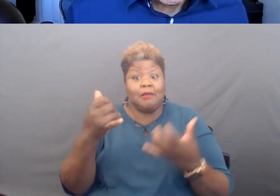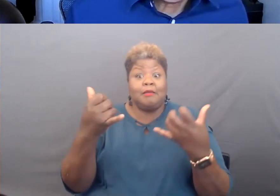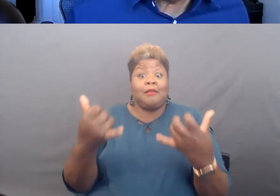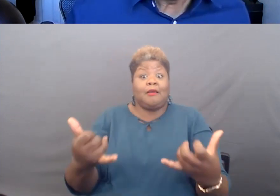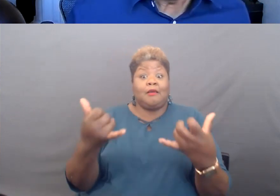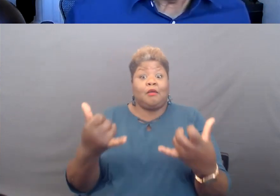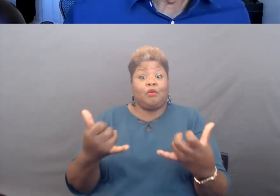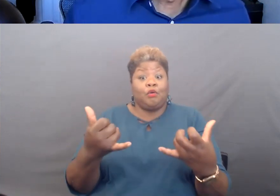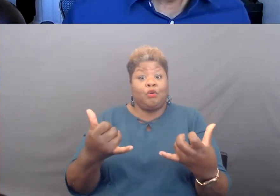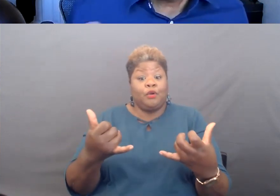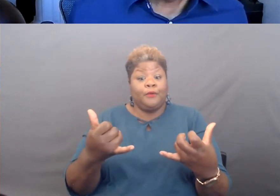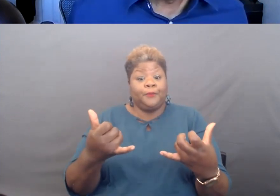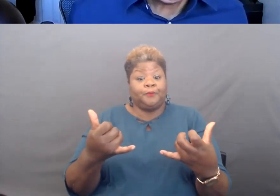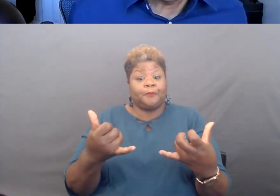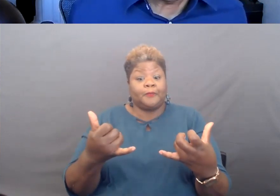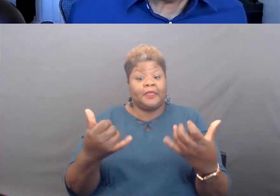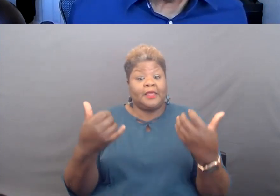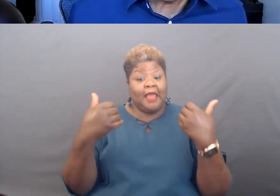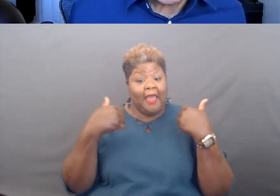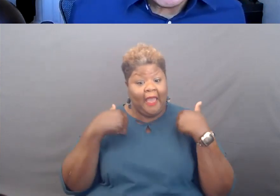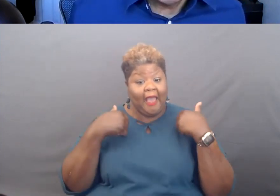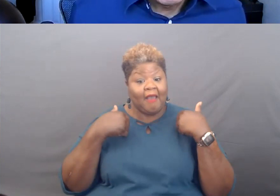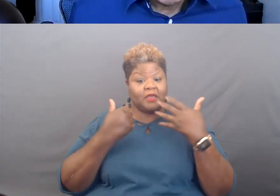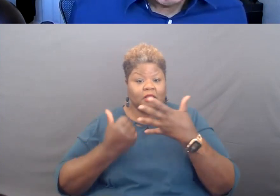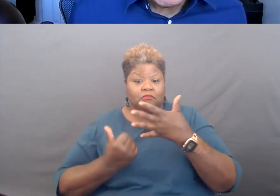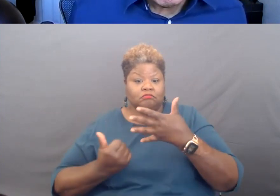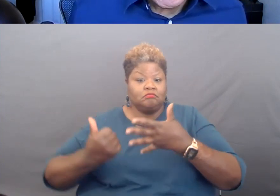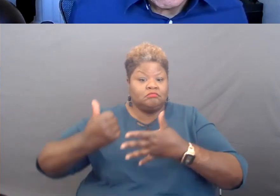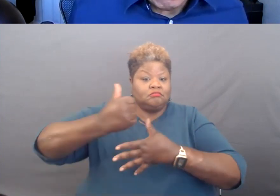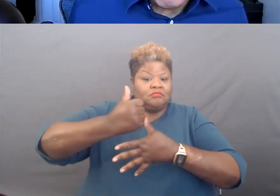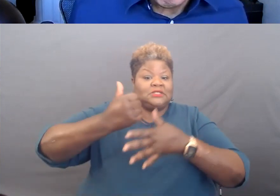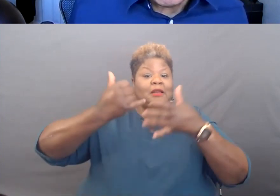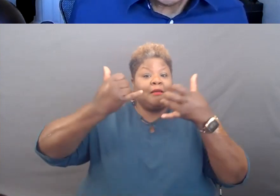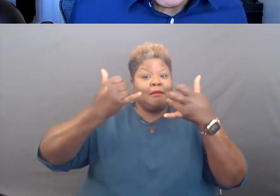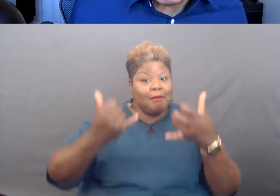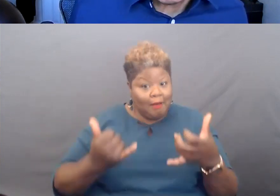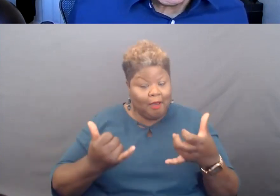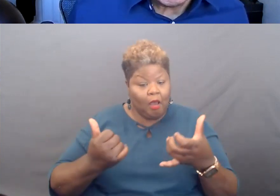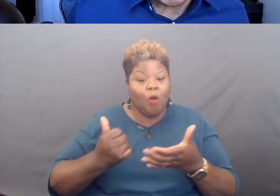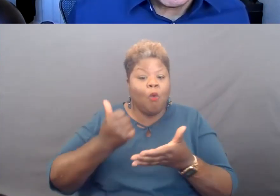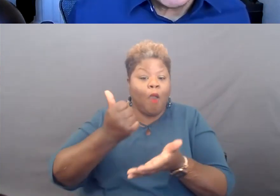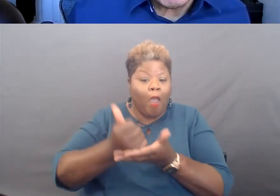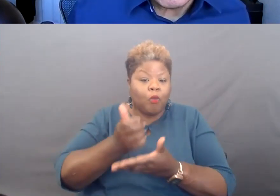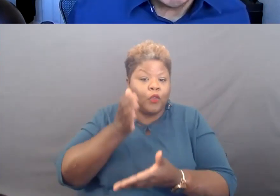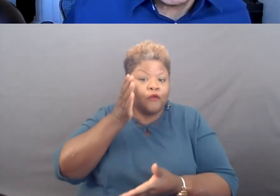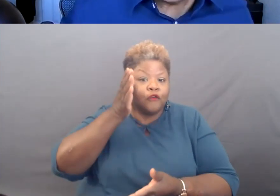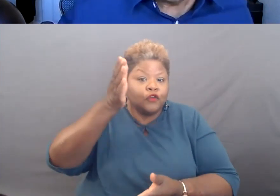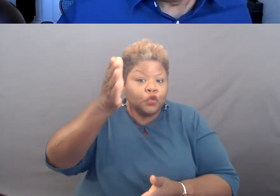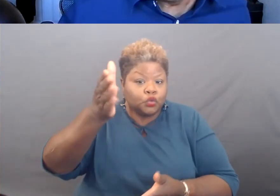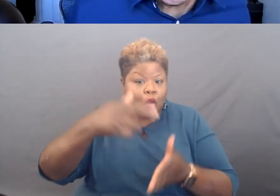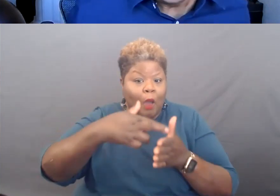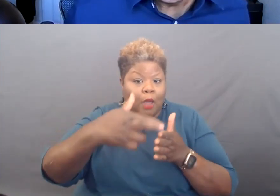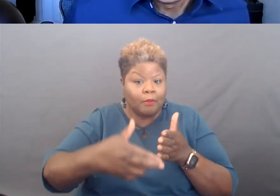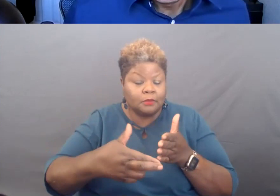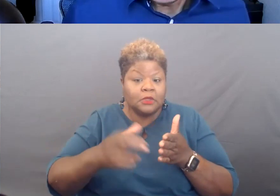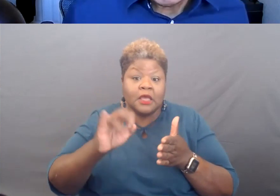now, and creating the prioritization now will help with future healthcare outcomes. Like, if